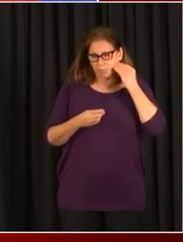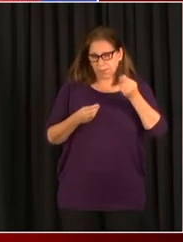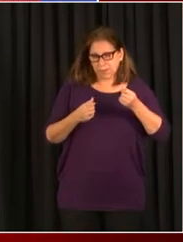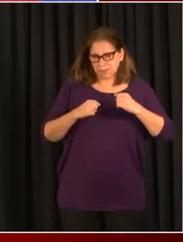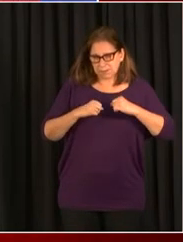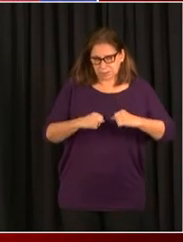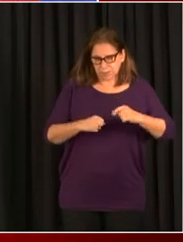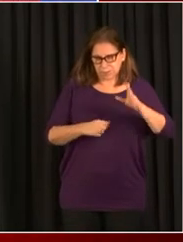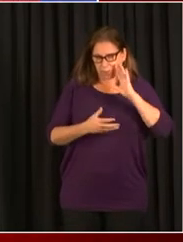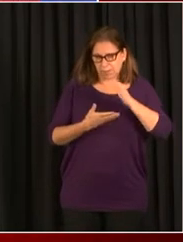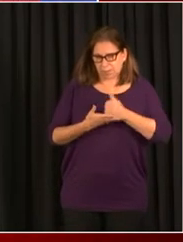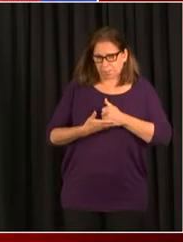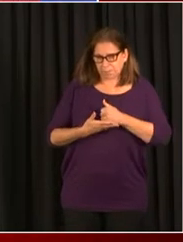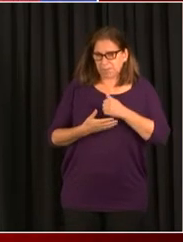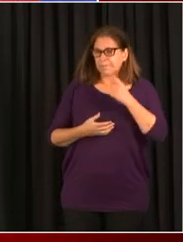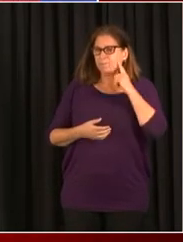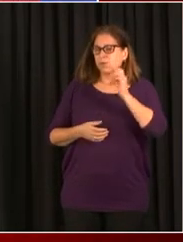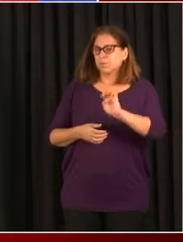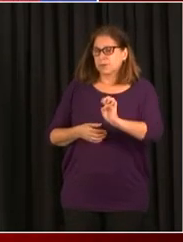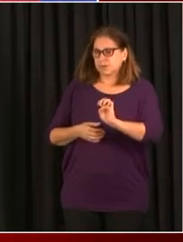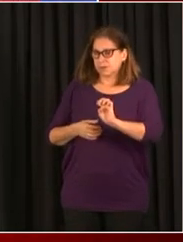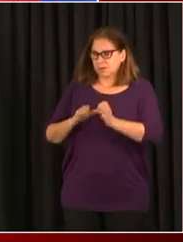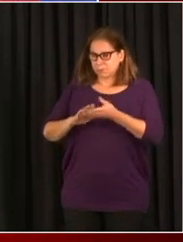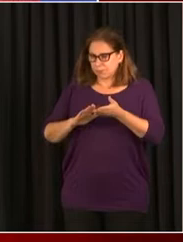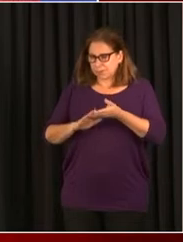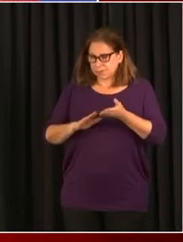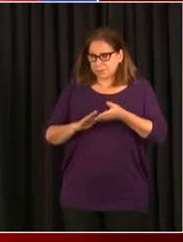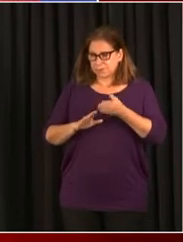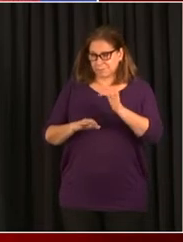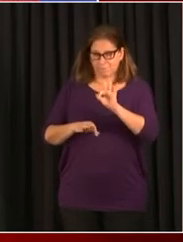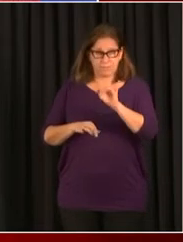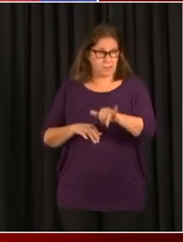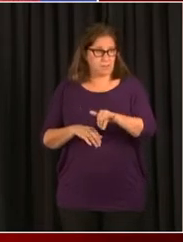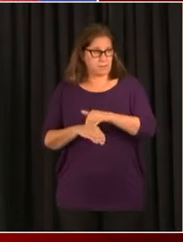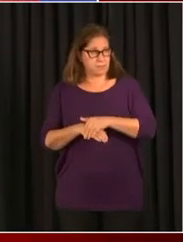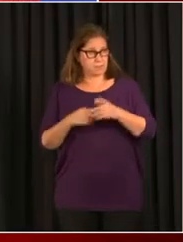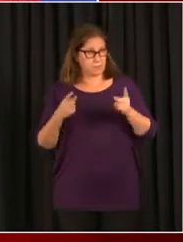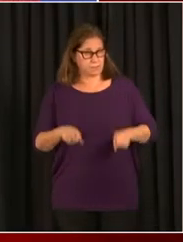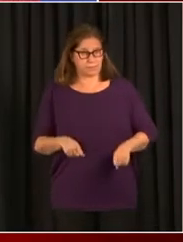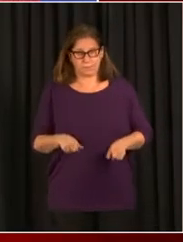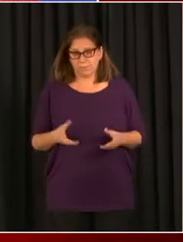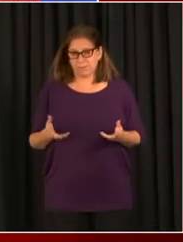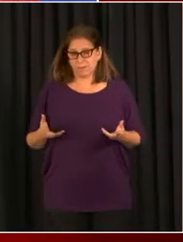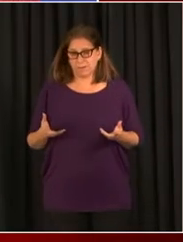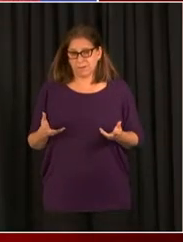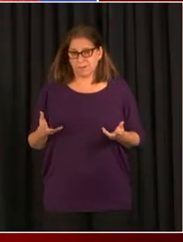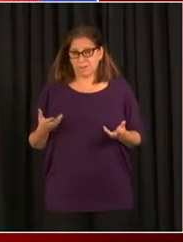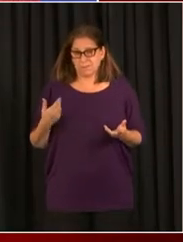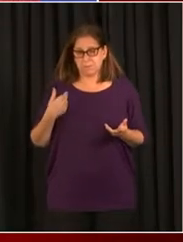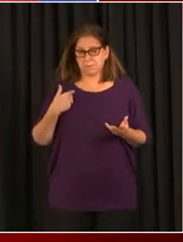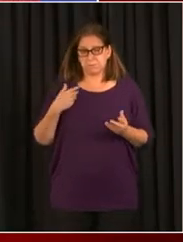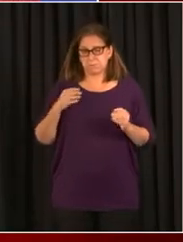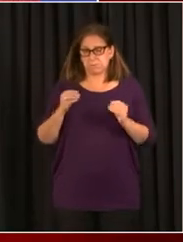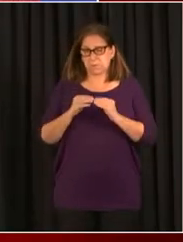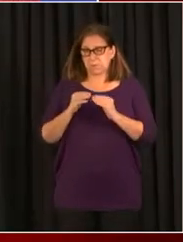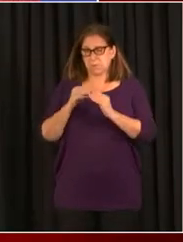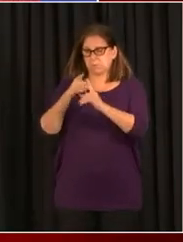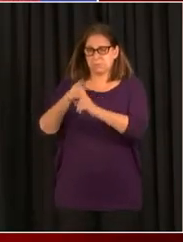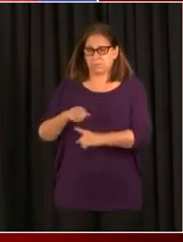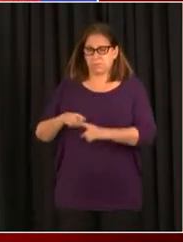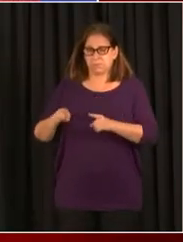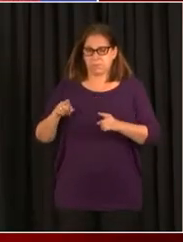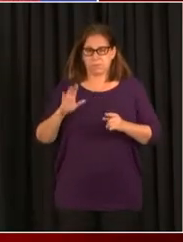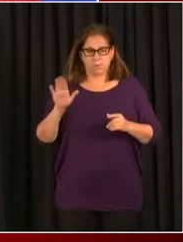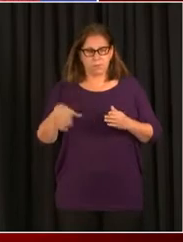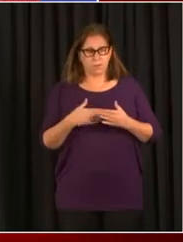our emergency operations set up for that night. There's nothing really more specific I can say. Do you know what the posture of the National Guard will be